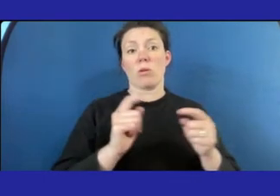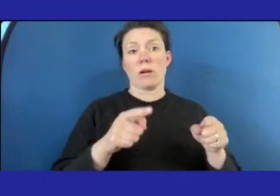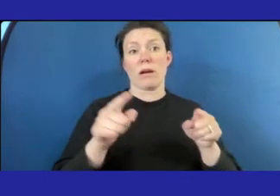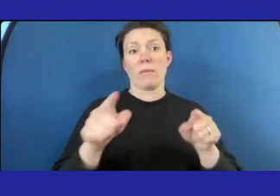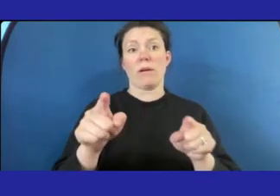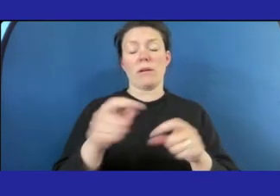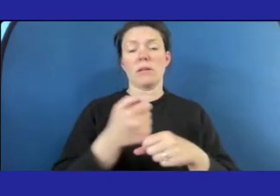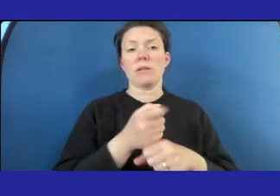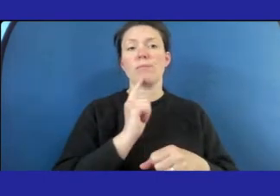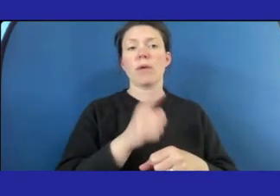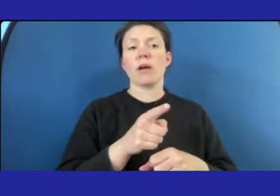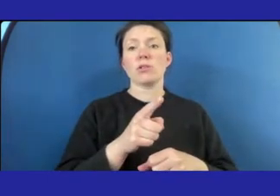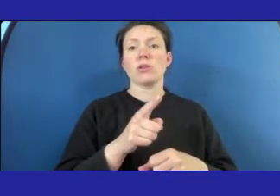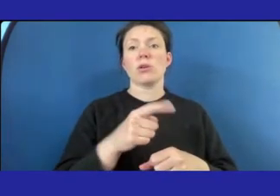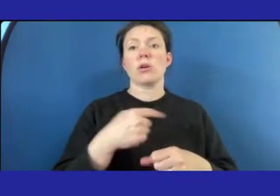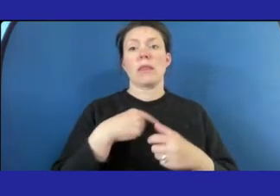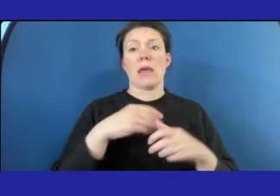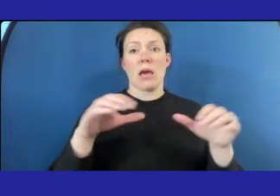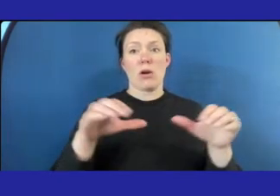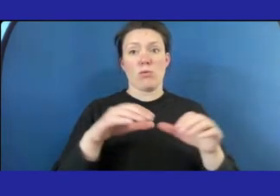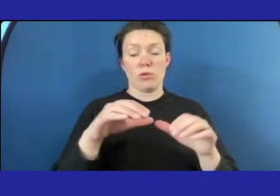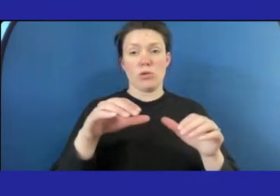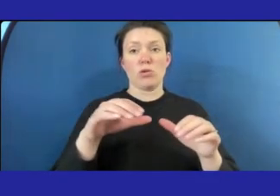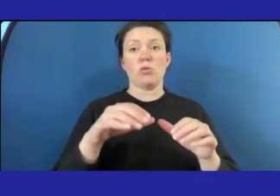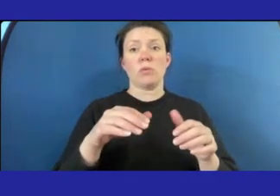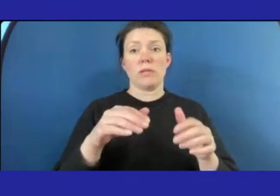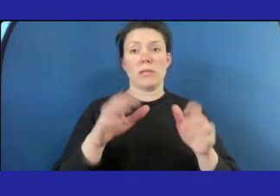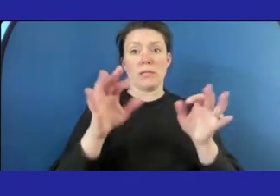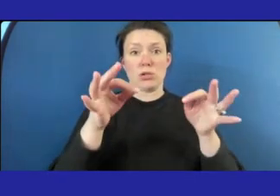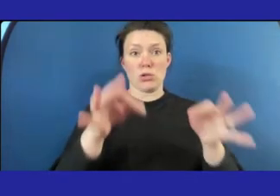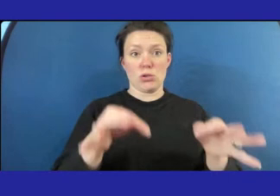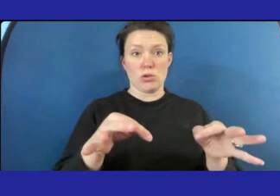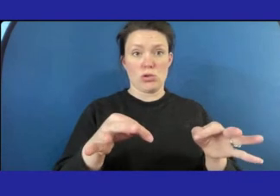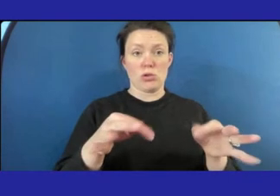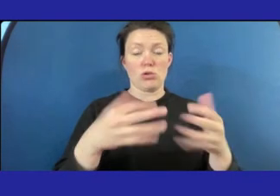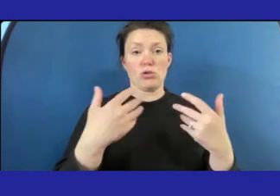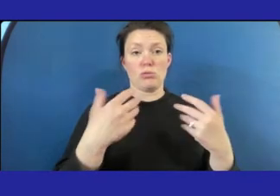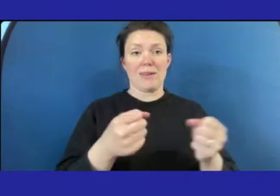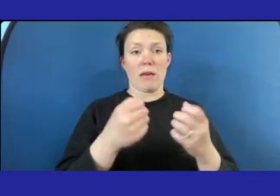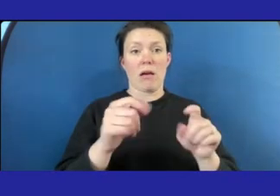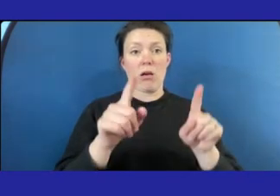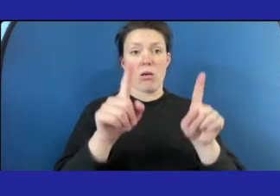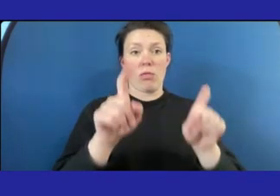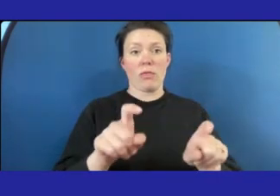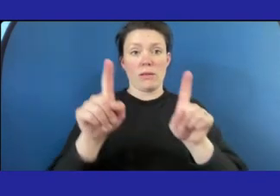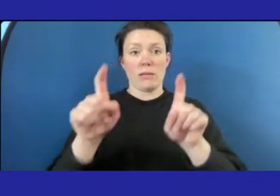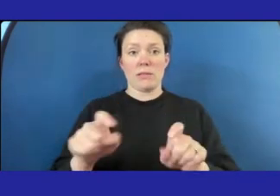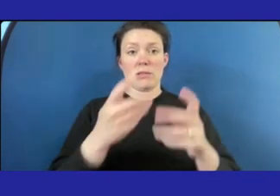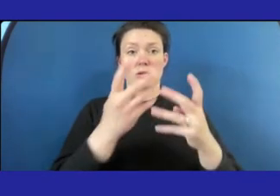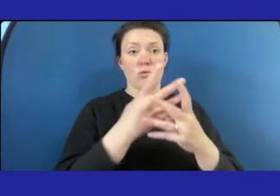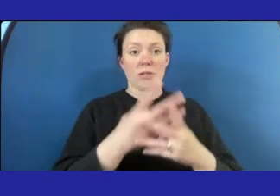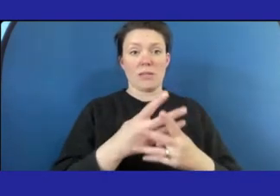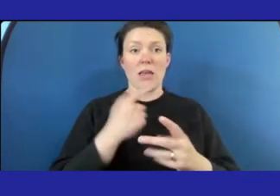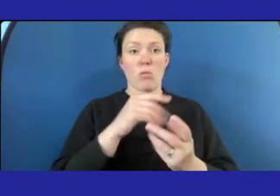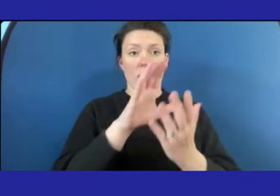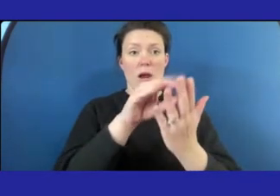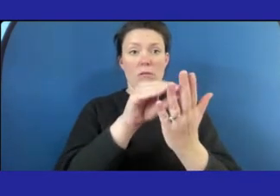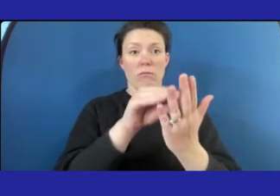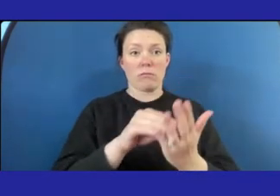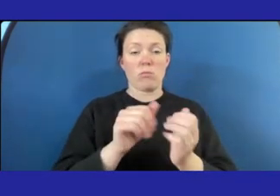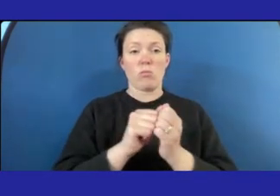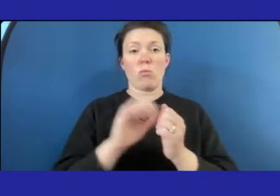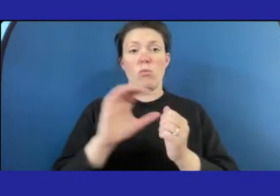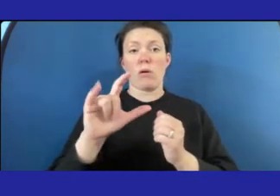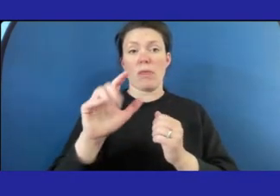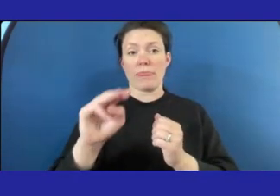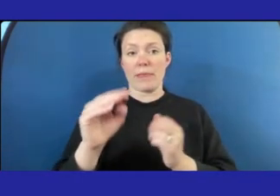sure that as we're doing these social determinant of health screenings, that we're really trying to capture it on the claims or to